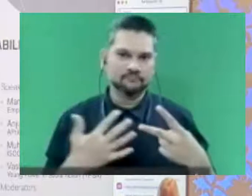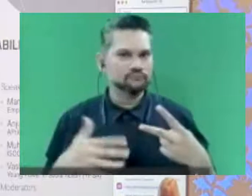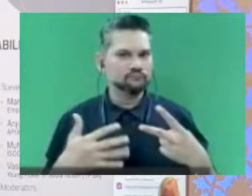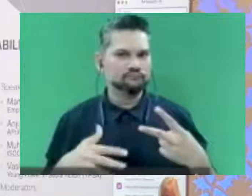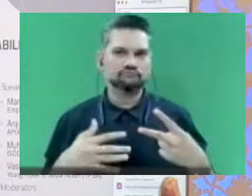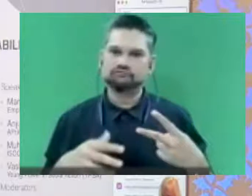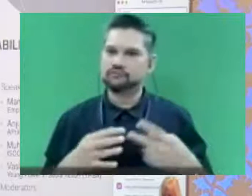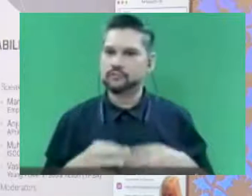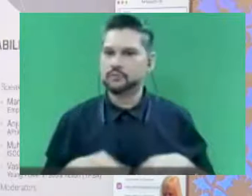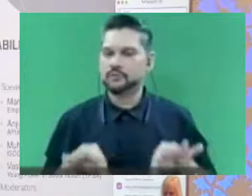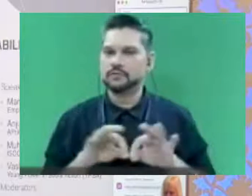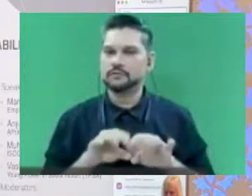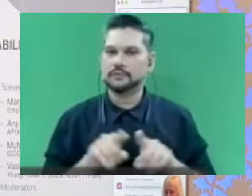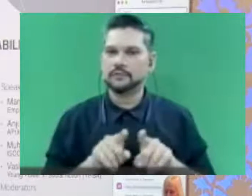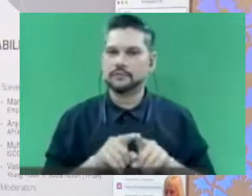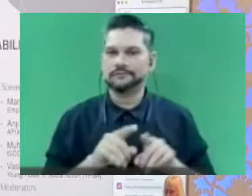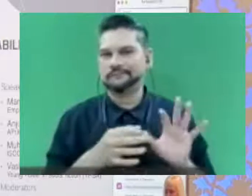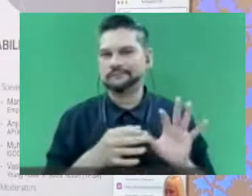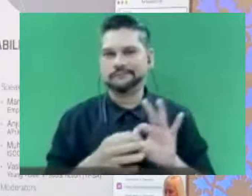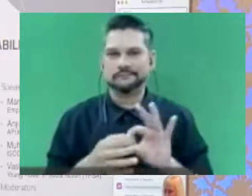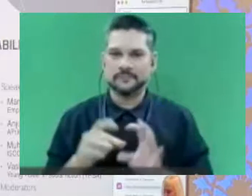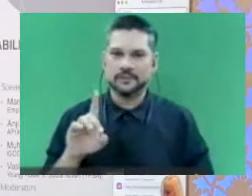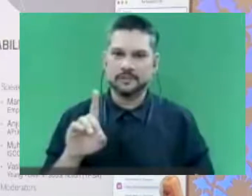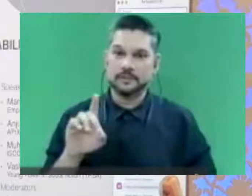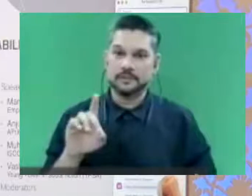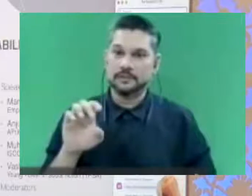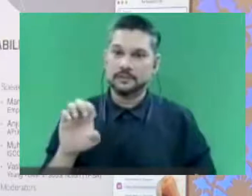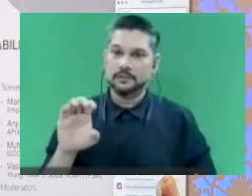to deceptive design and dark things.